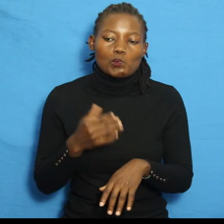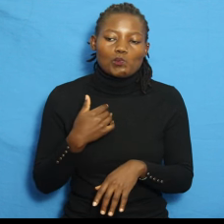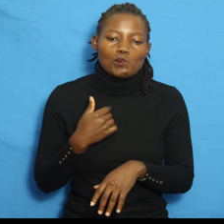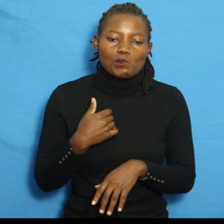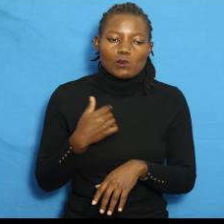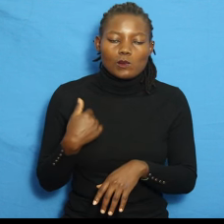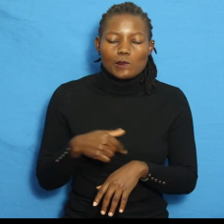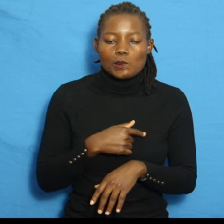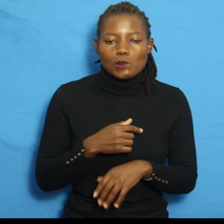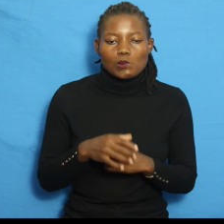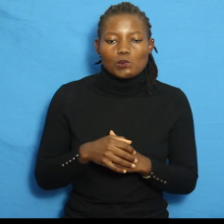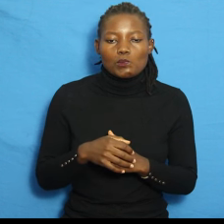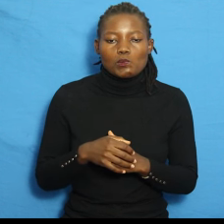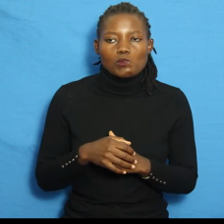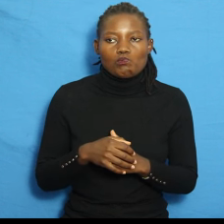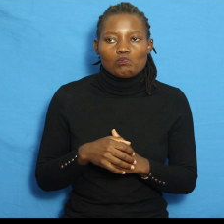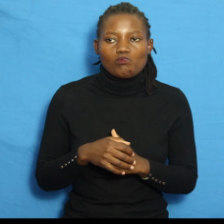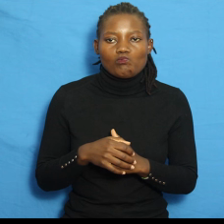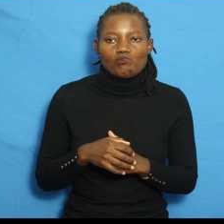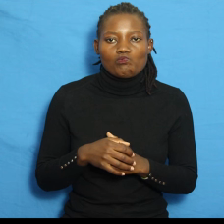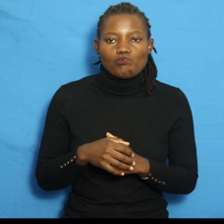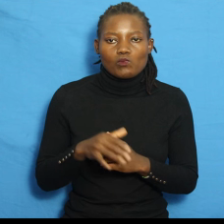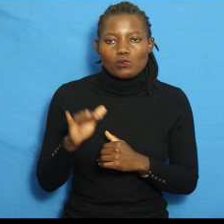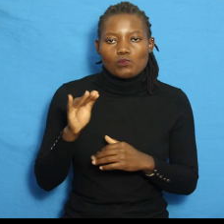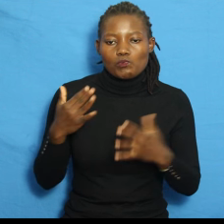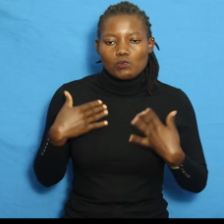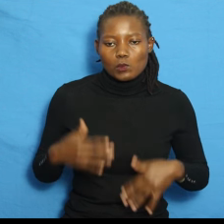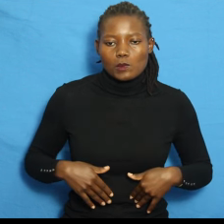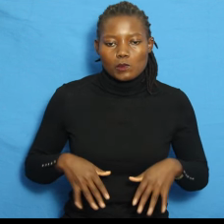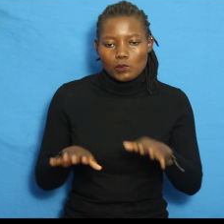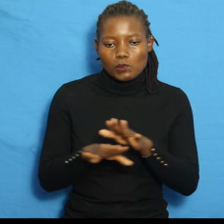we put that body under